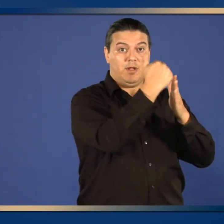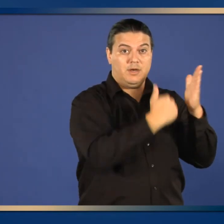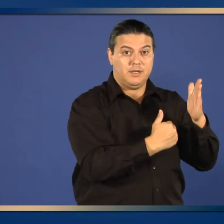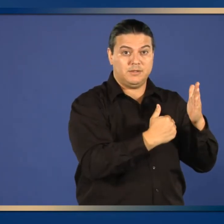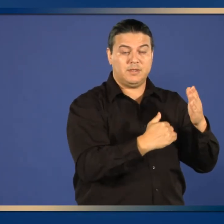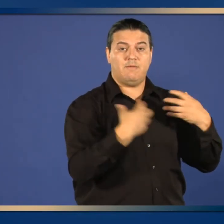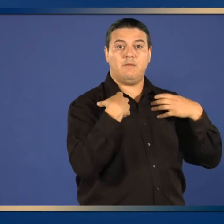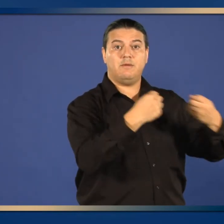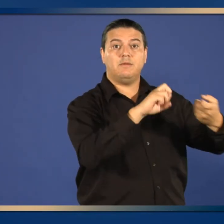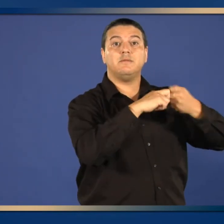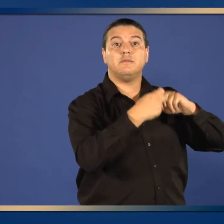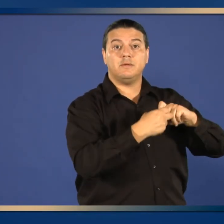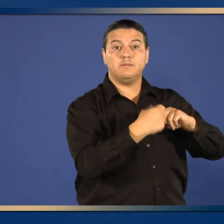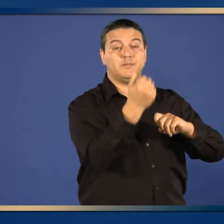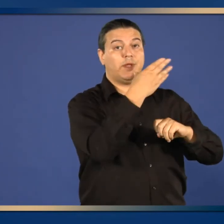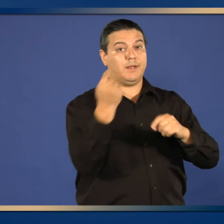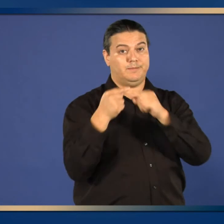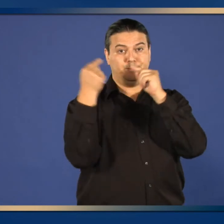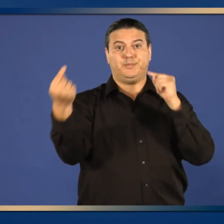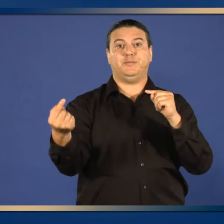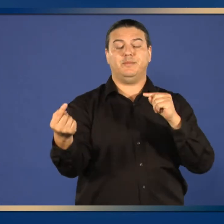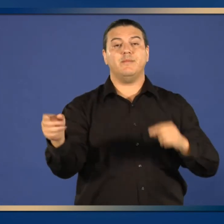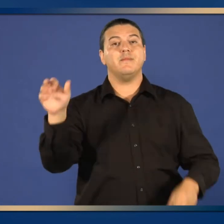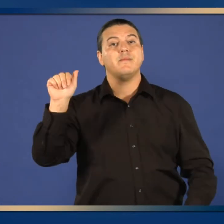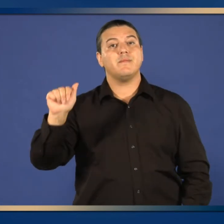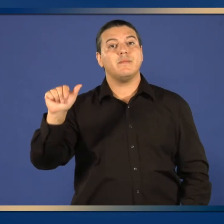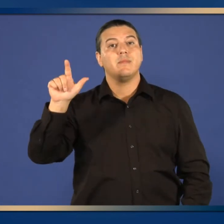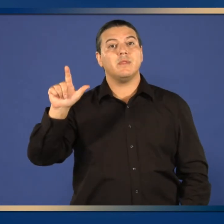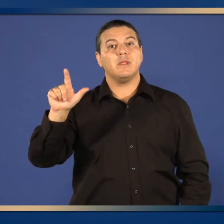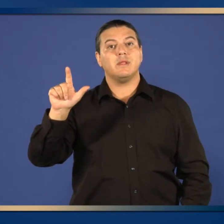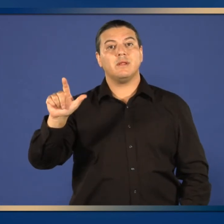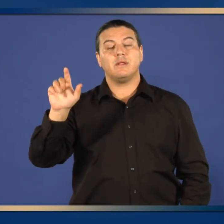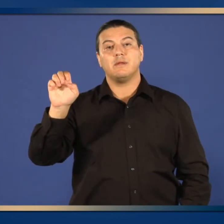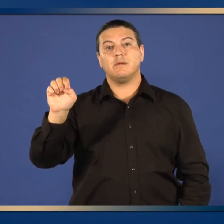List of medical conditions and allergies.